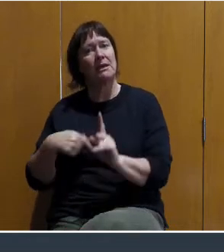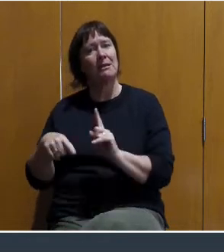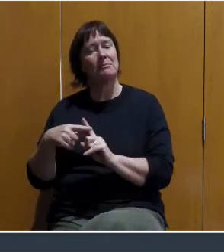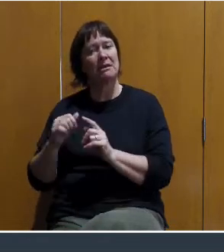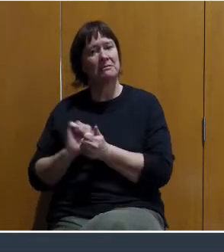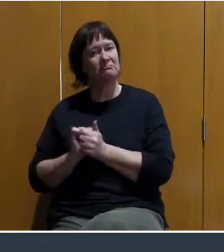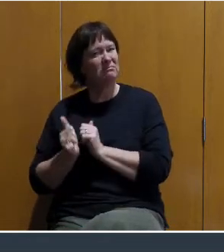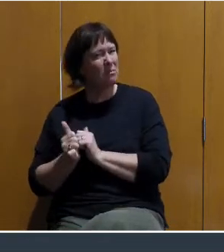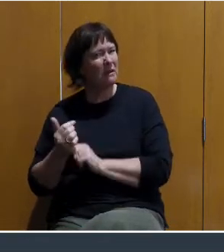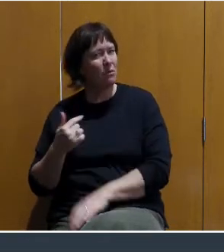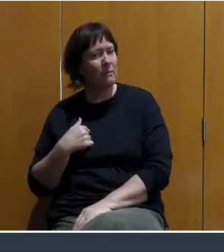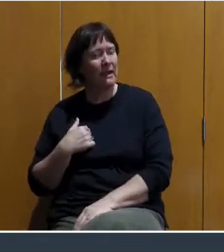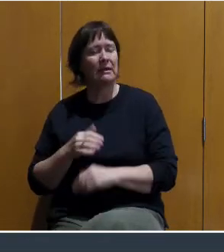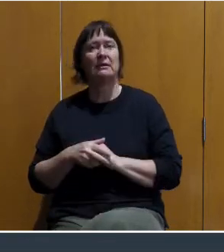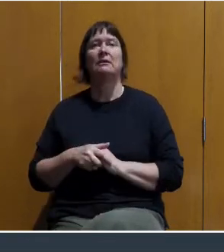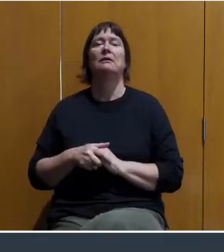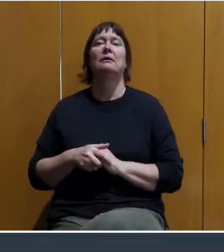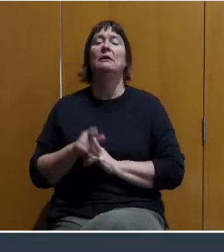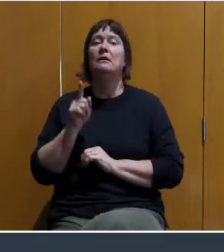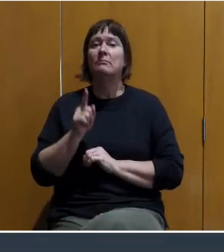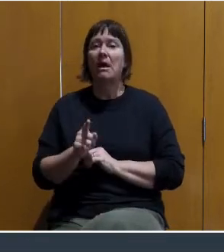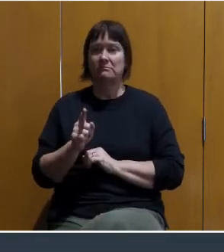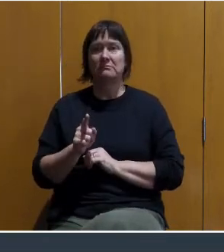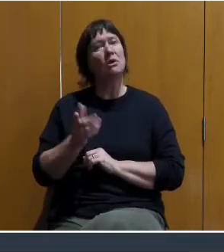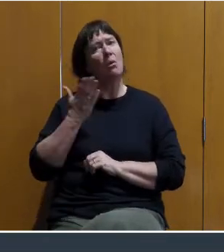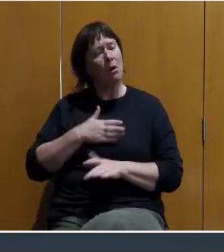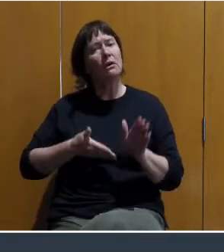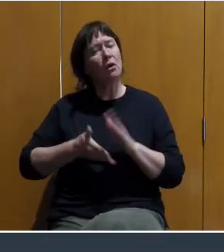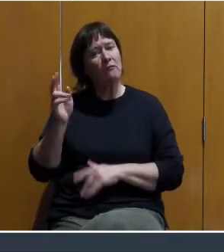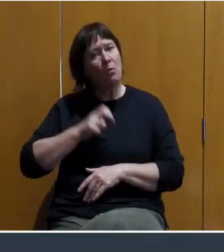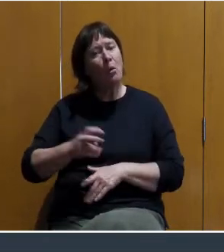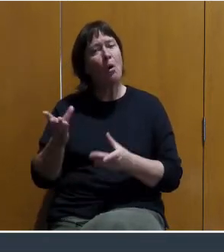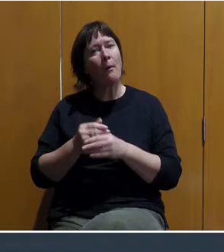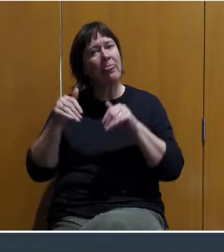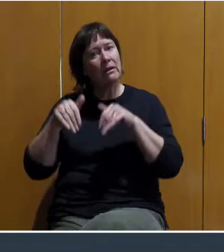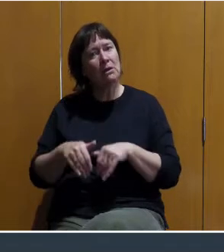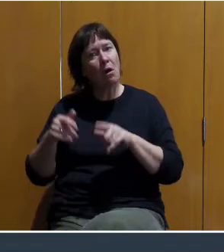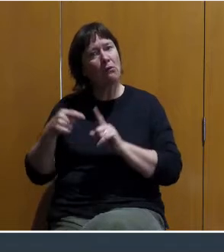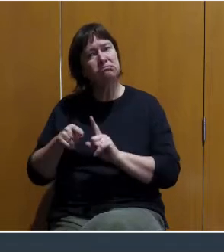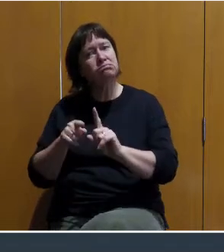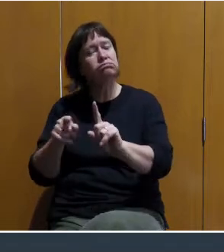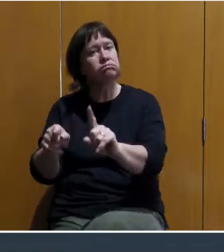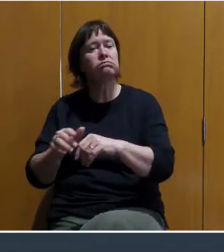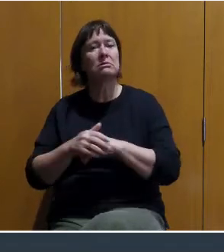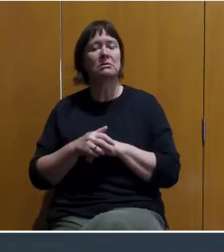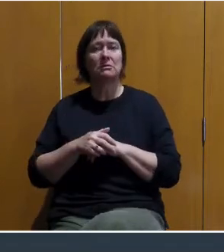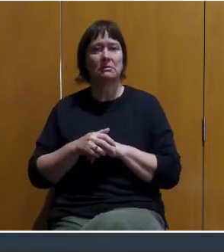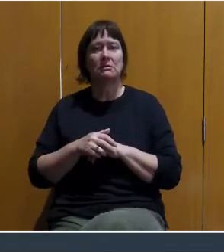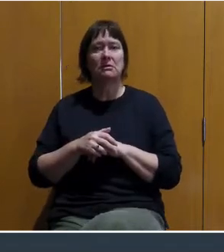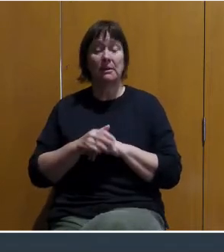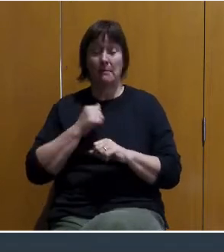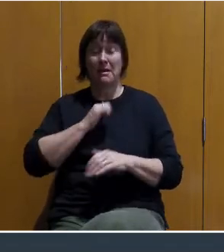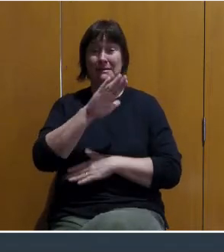value that. But I do want to be able to walk my dog, and I have pleaded with you in my